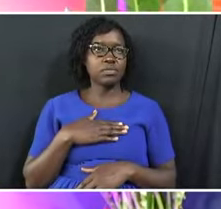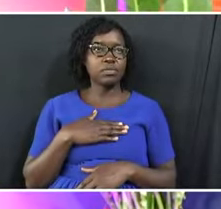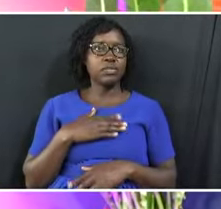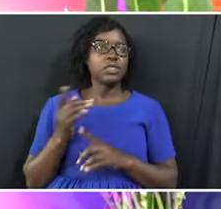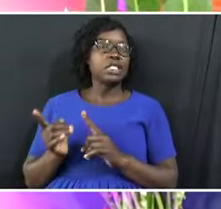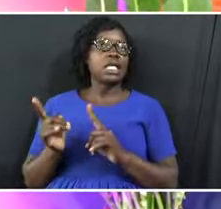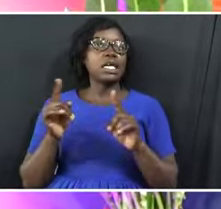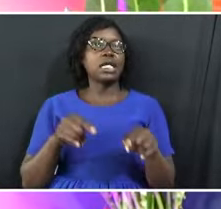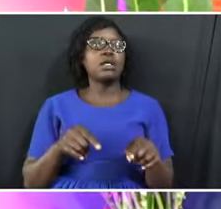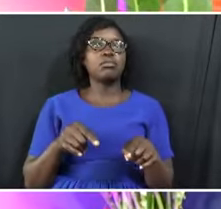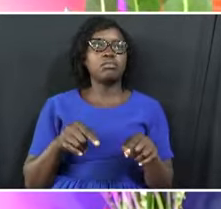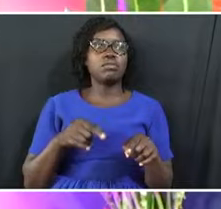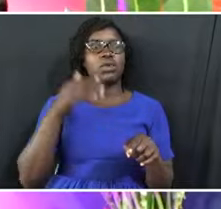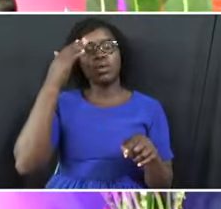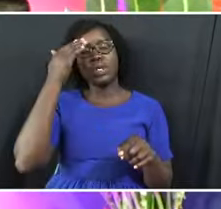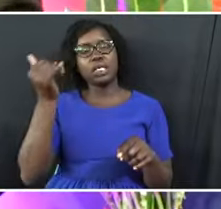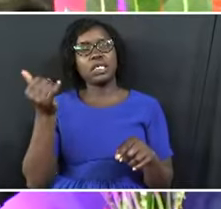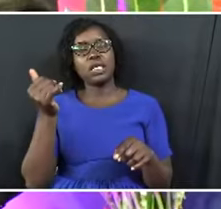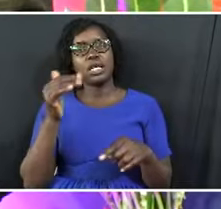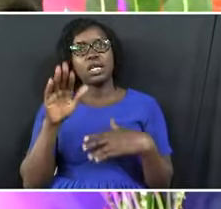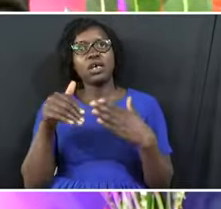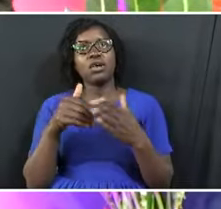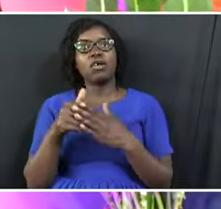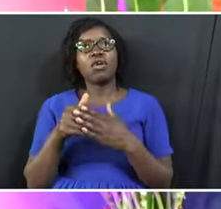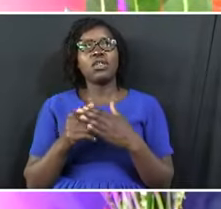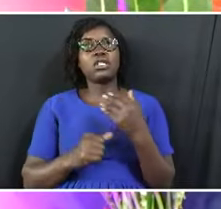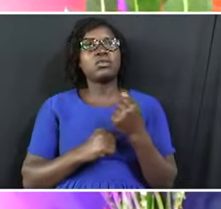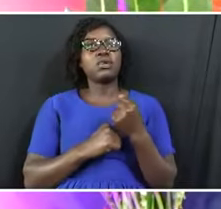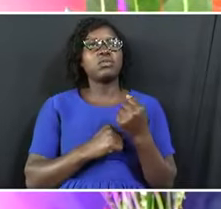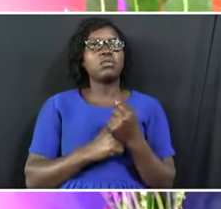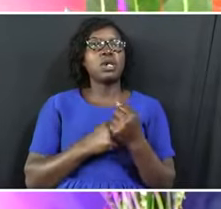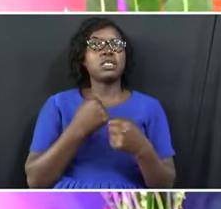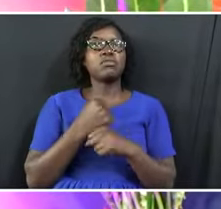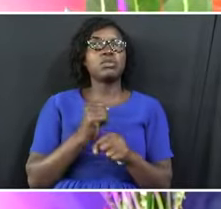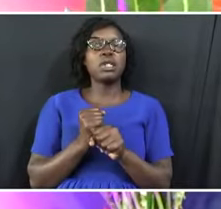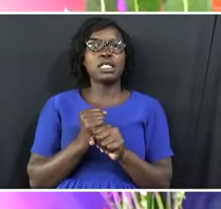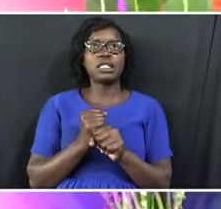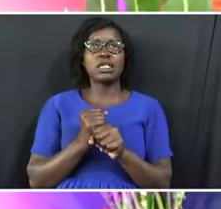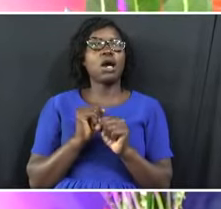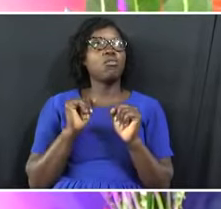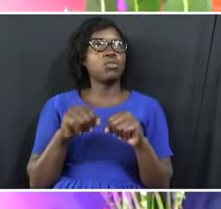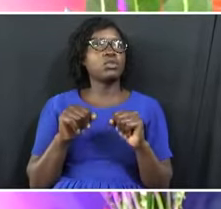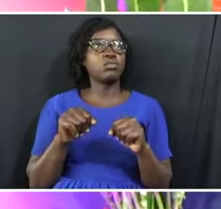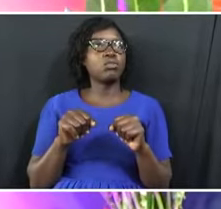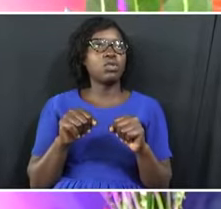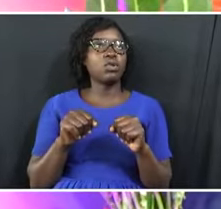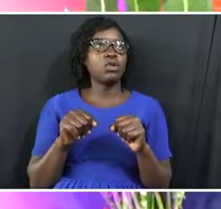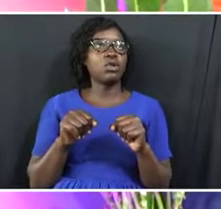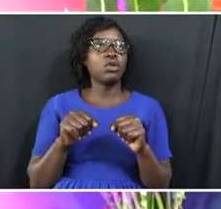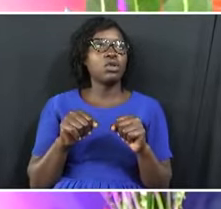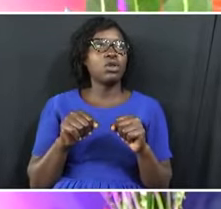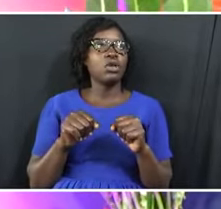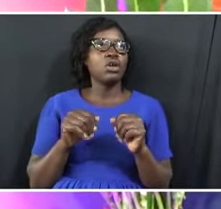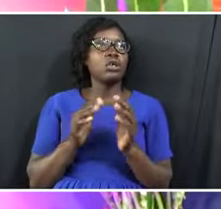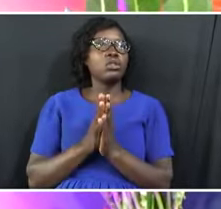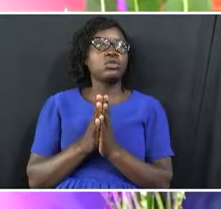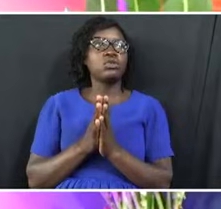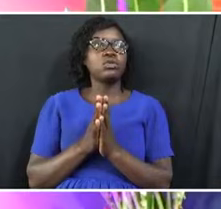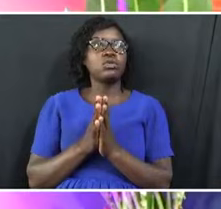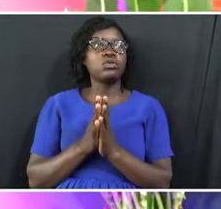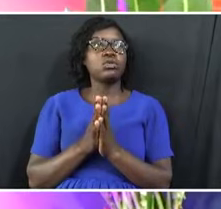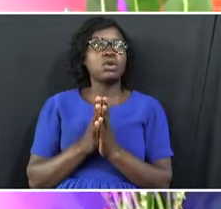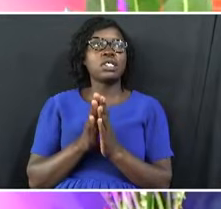yourself because all the facilitation has been made possible to our learning as